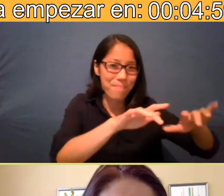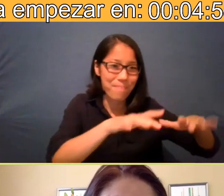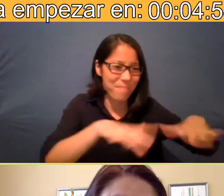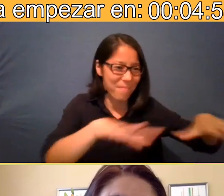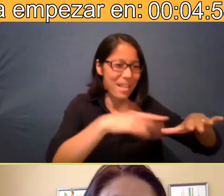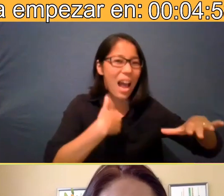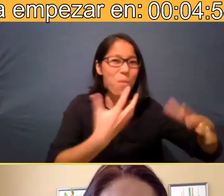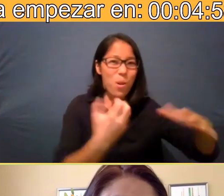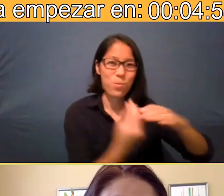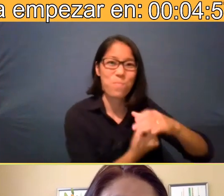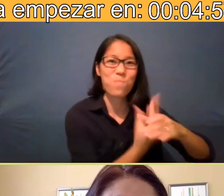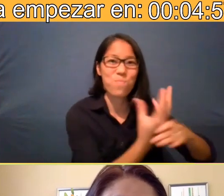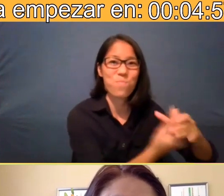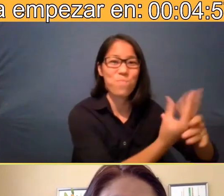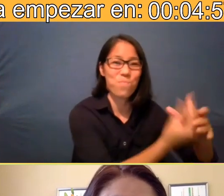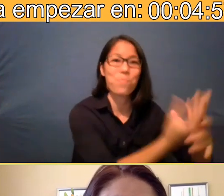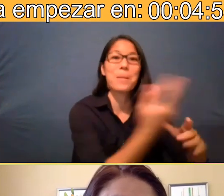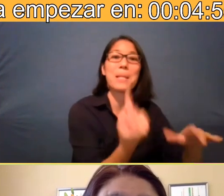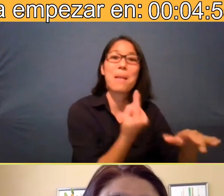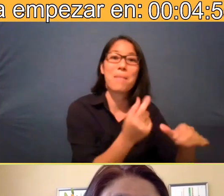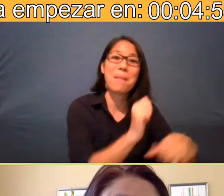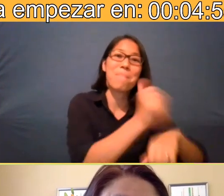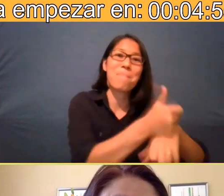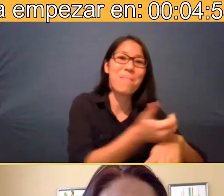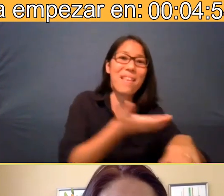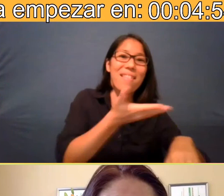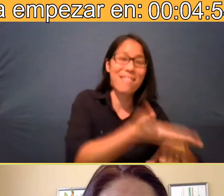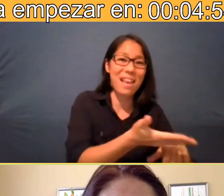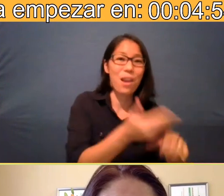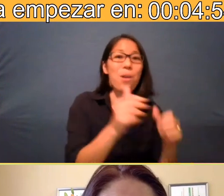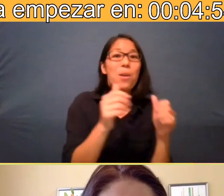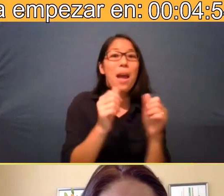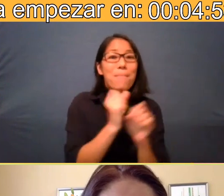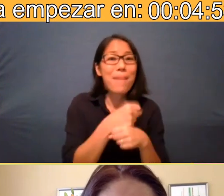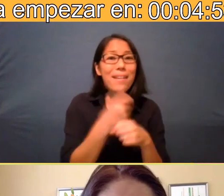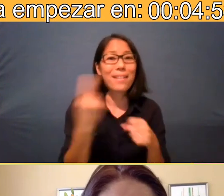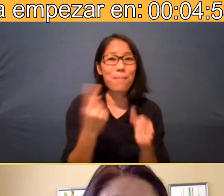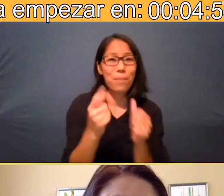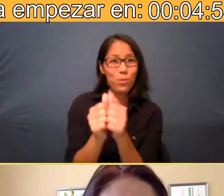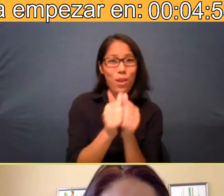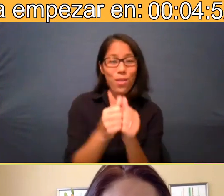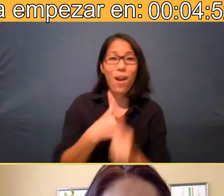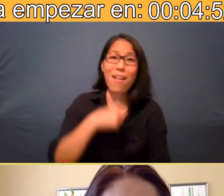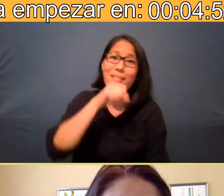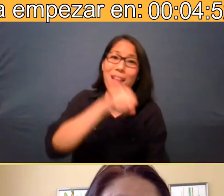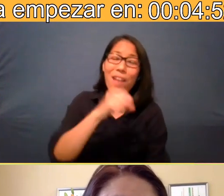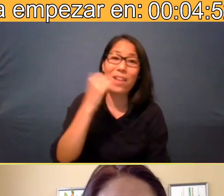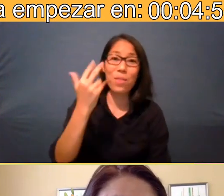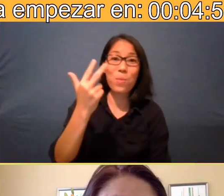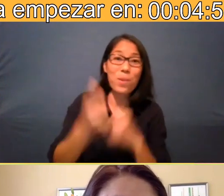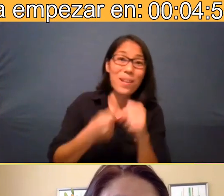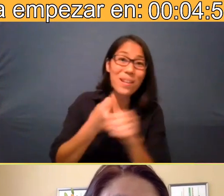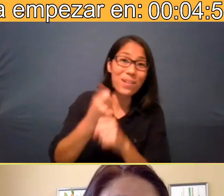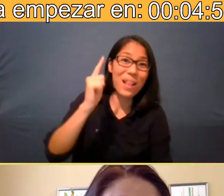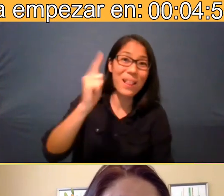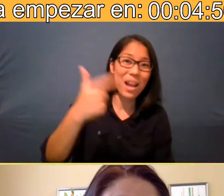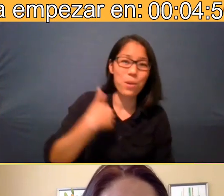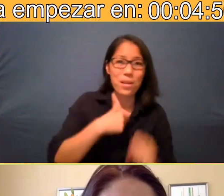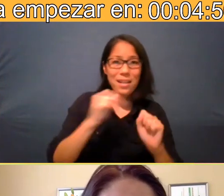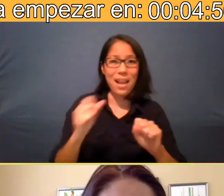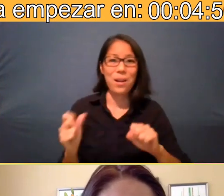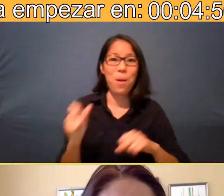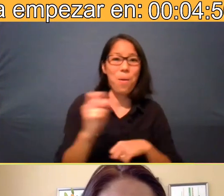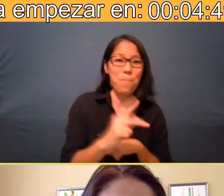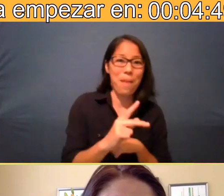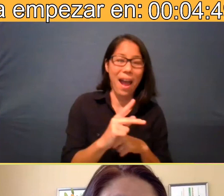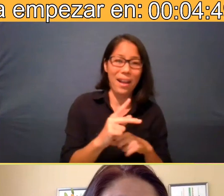in community with folks and to make something together. And I would love it if in 3 years from now, we can actually go back and revisit